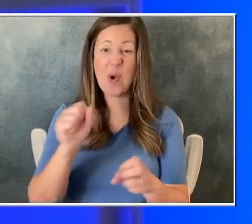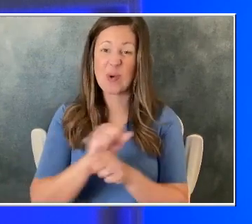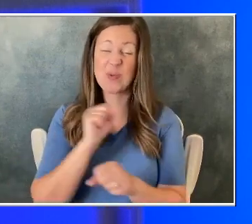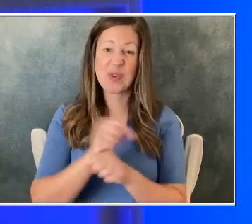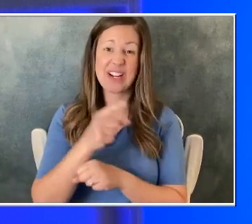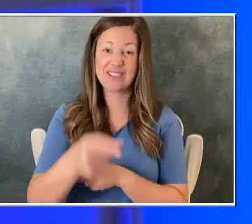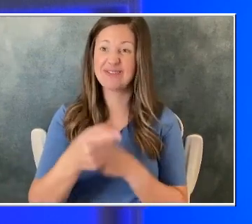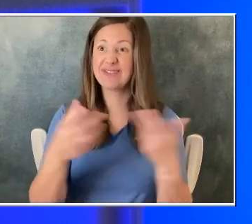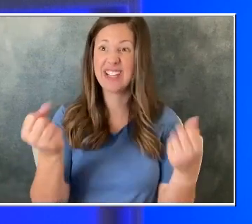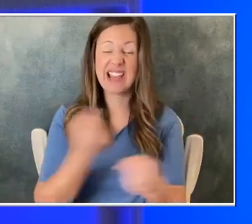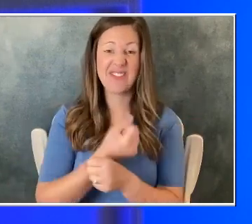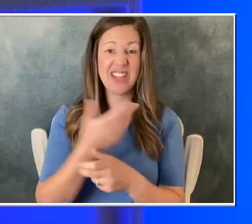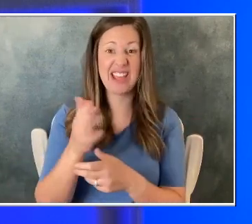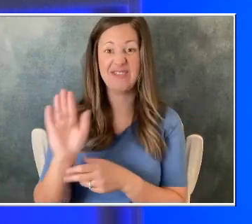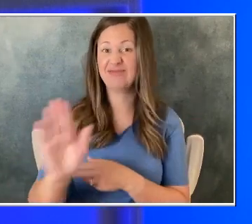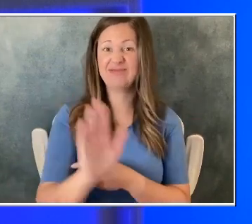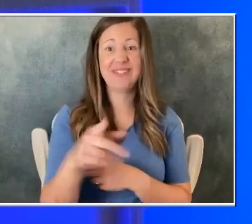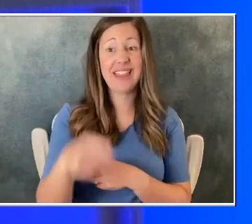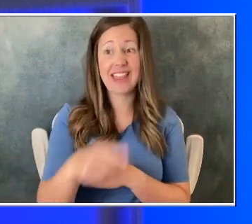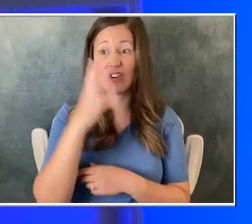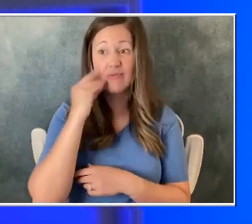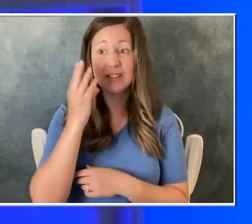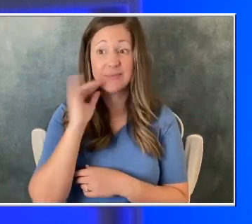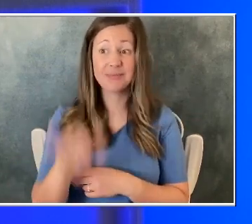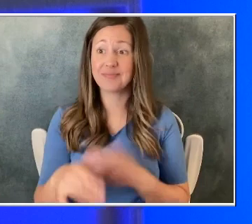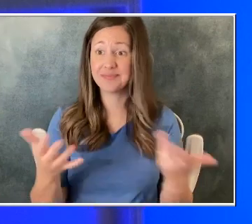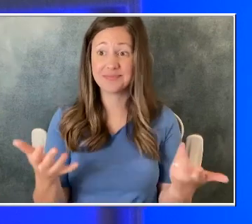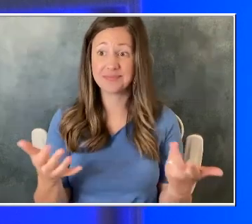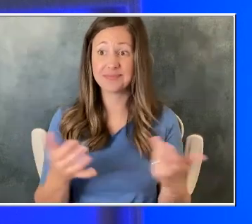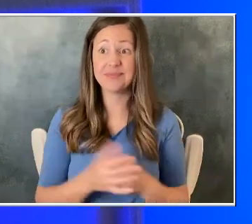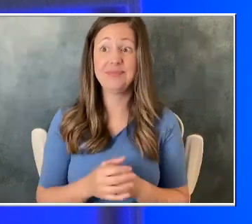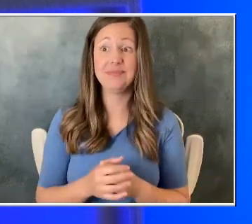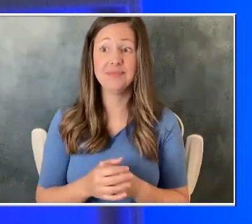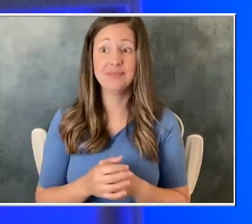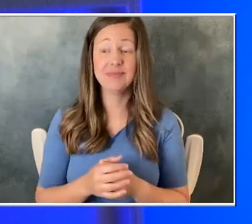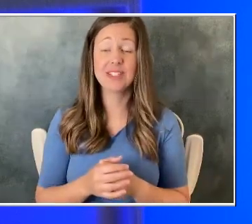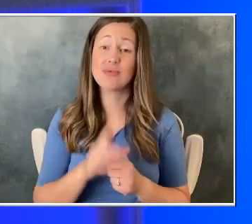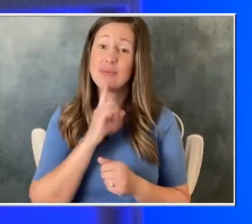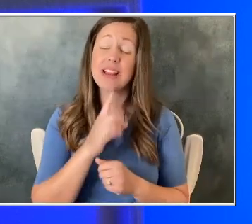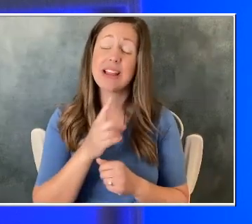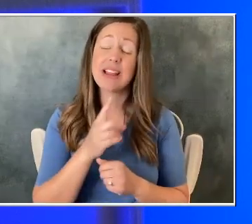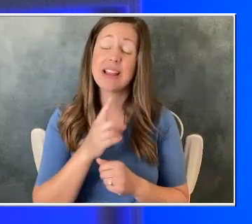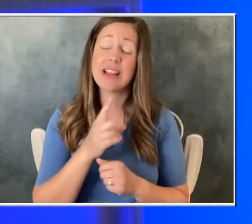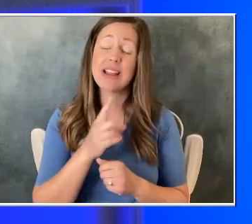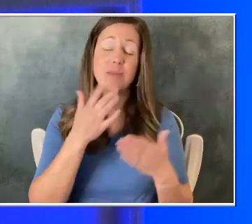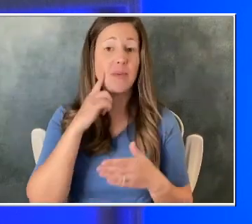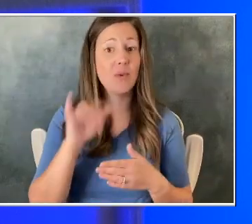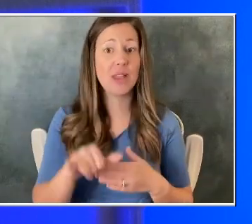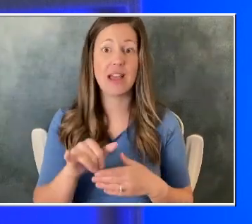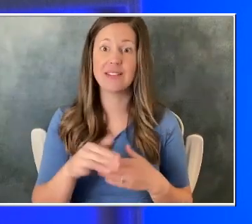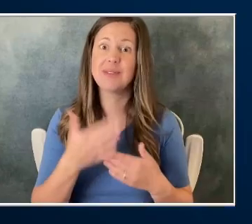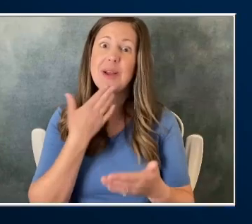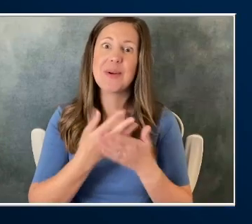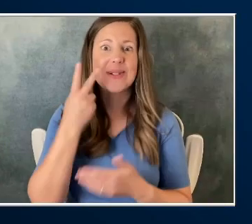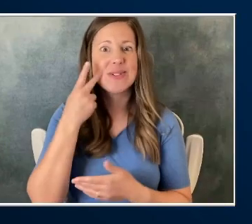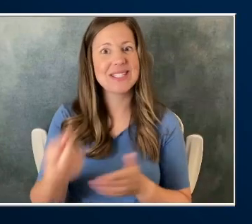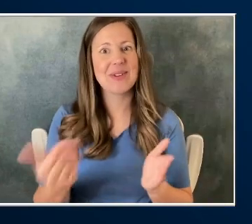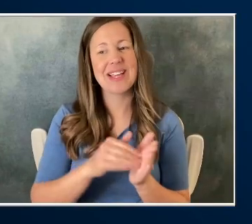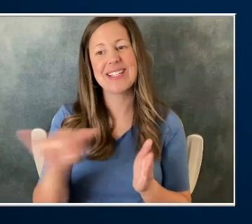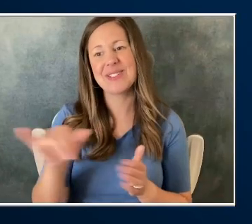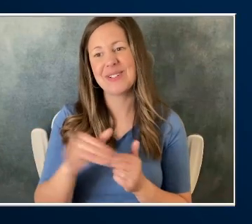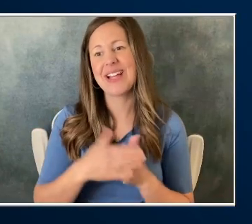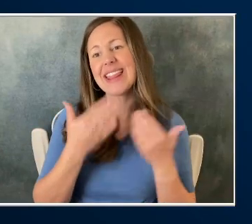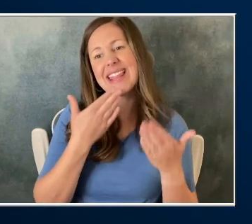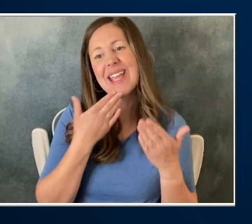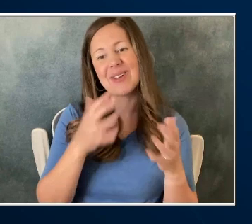lifting. They're the ones who are going through this. And so I'm so grateful for that. And so good to see you, Tamara. Thank you so much for joining us. Same with you. Thank